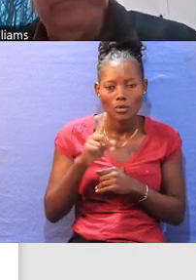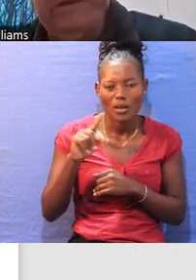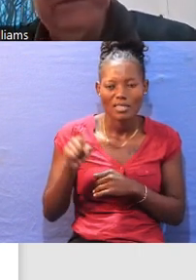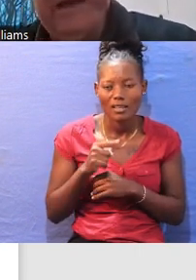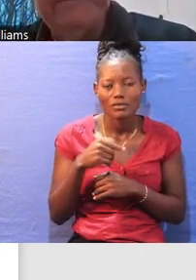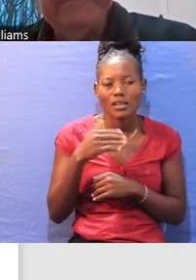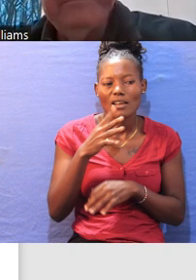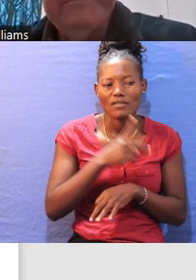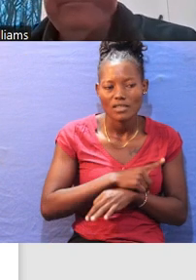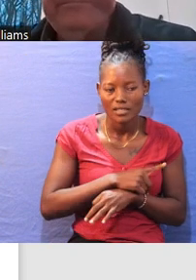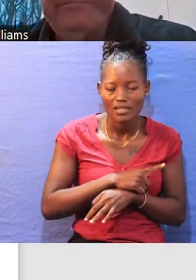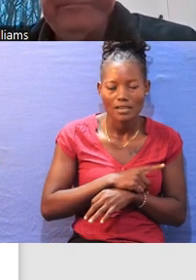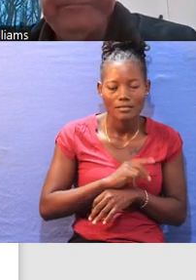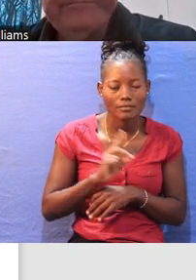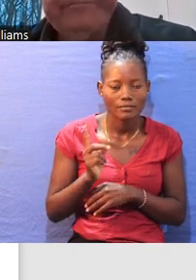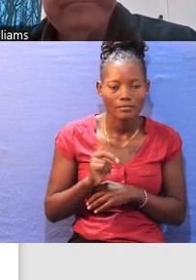do not believe in that.